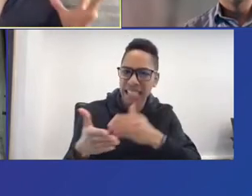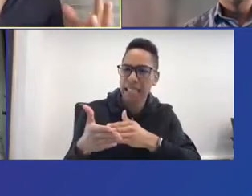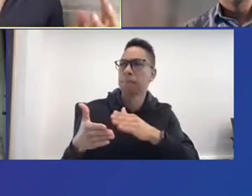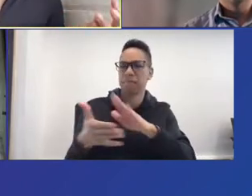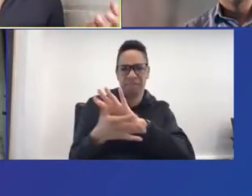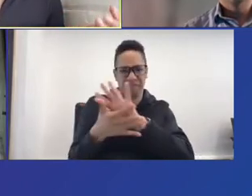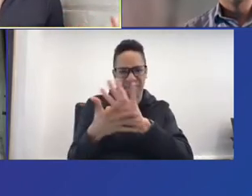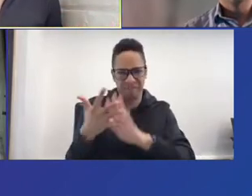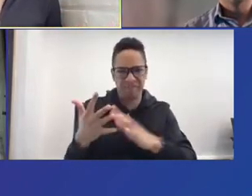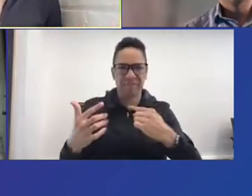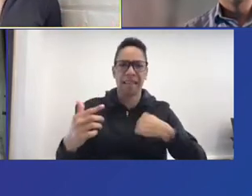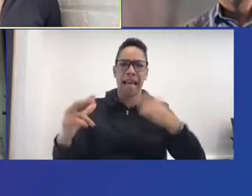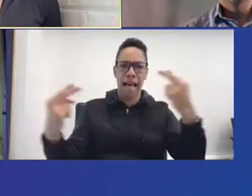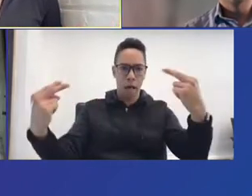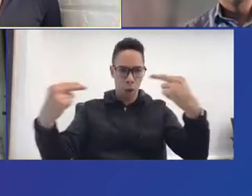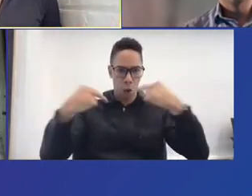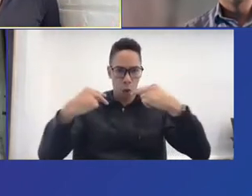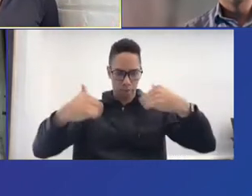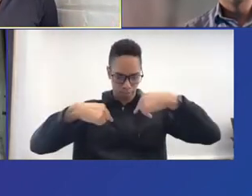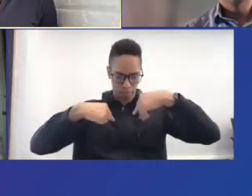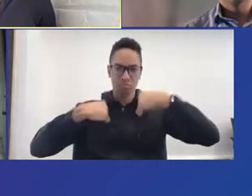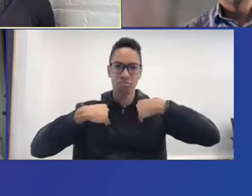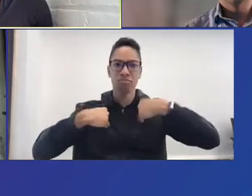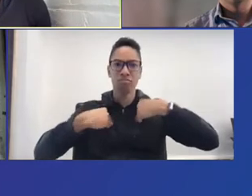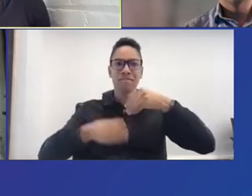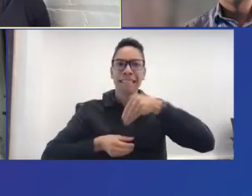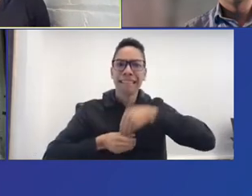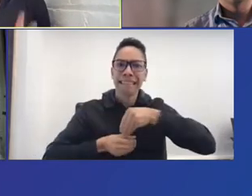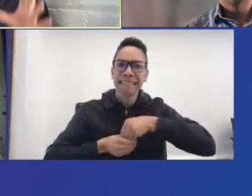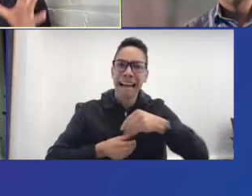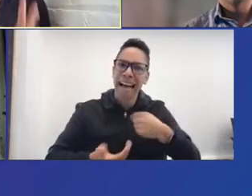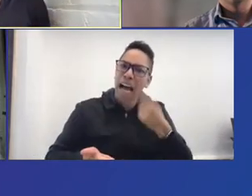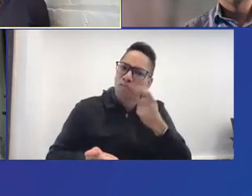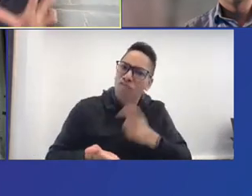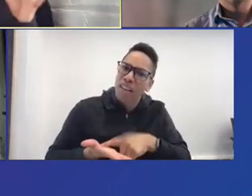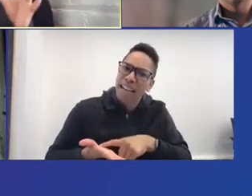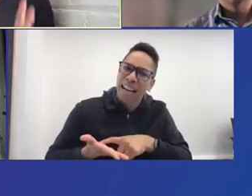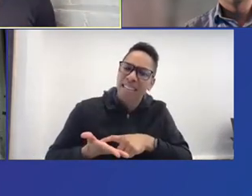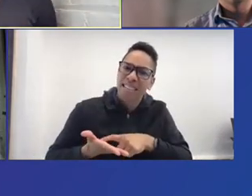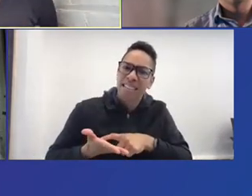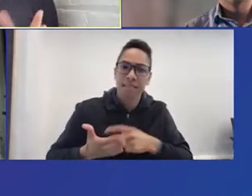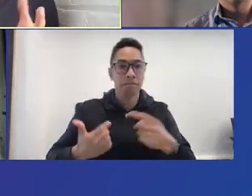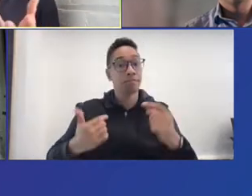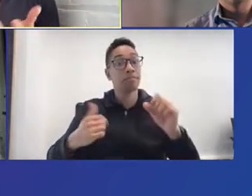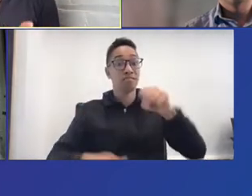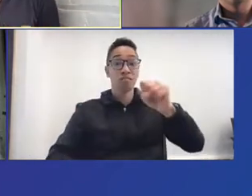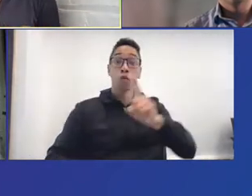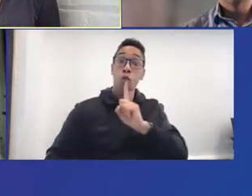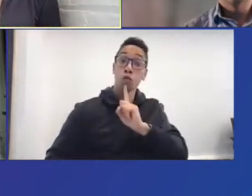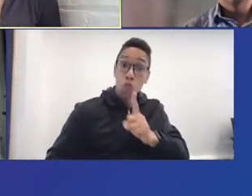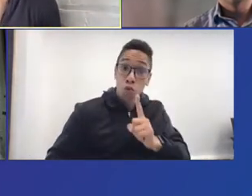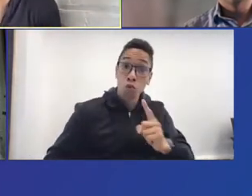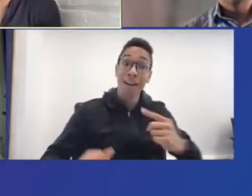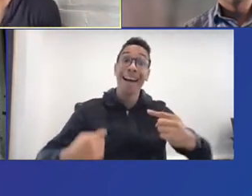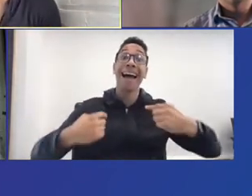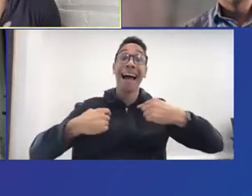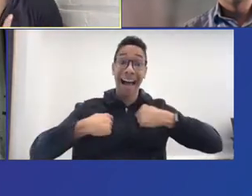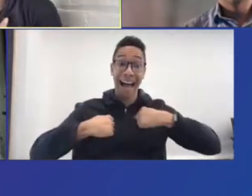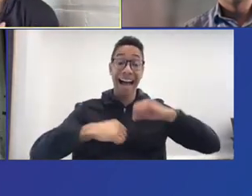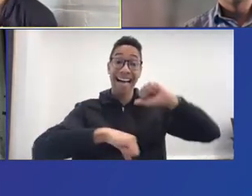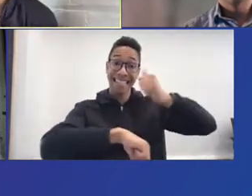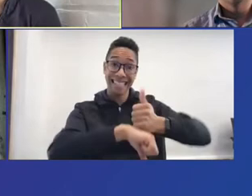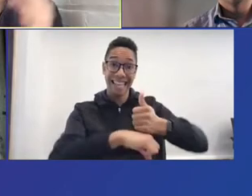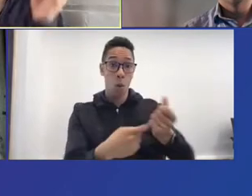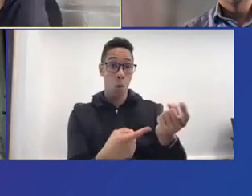look in and I recognize that even as I set the narrative, a narrative,